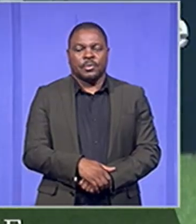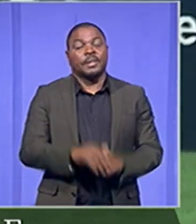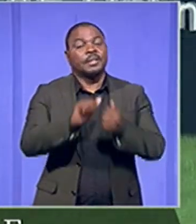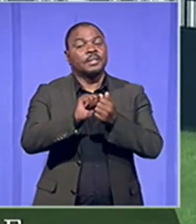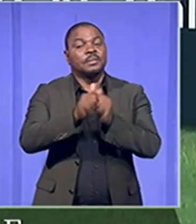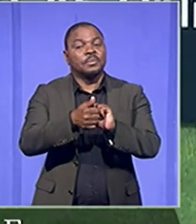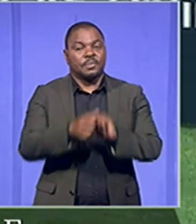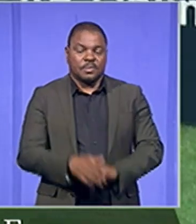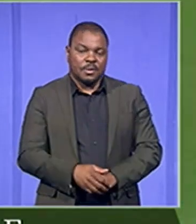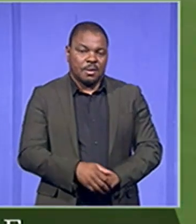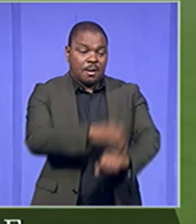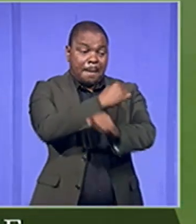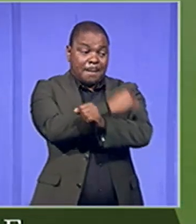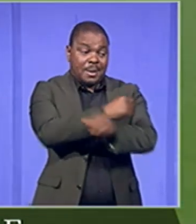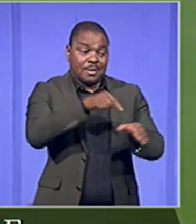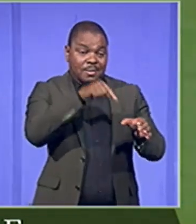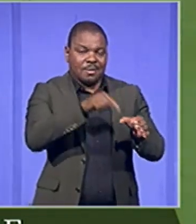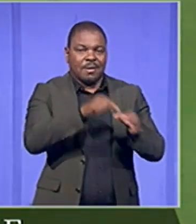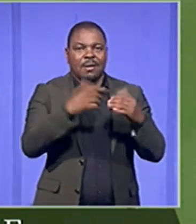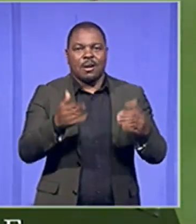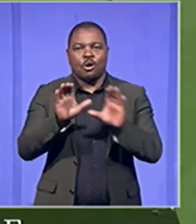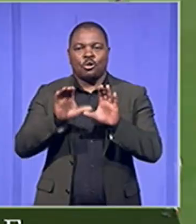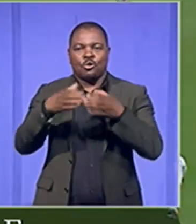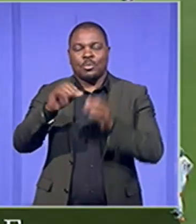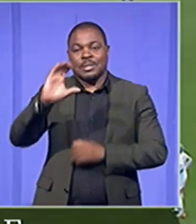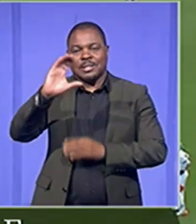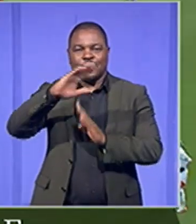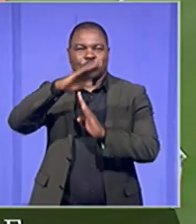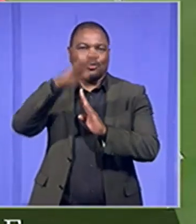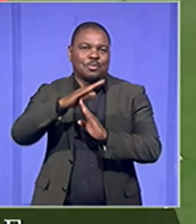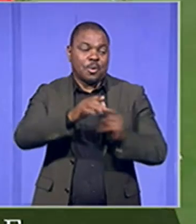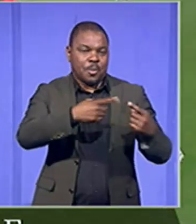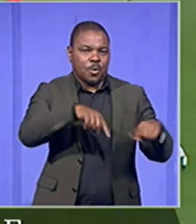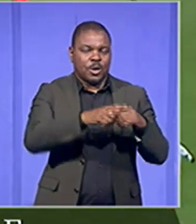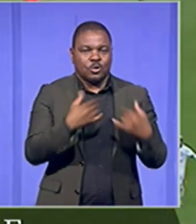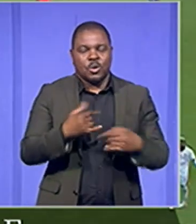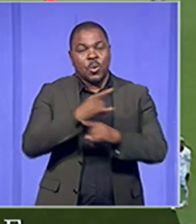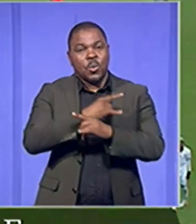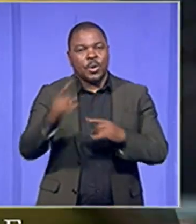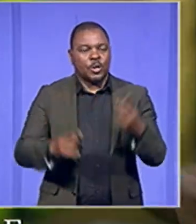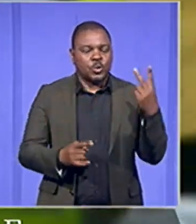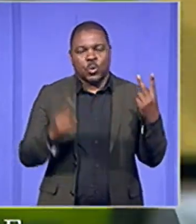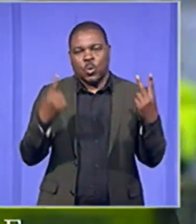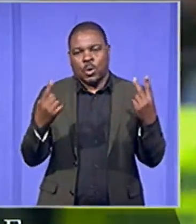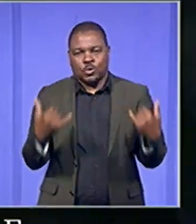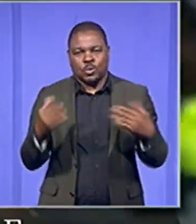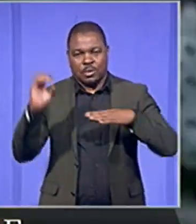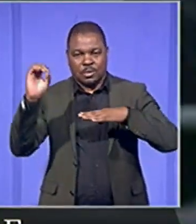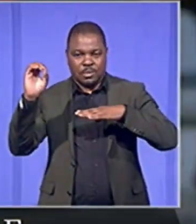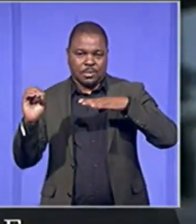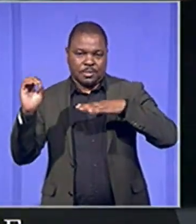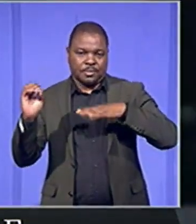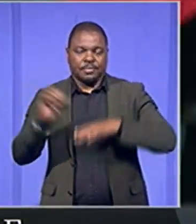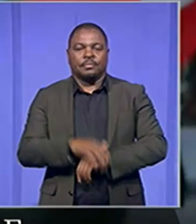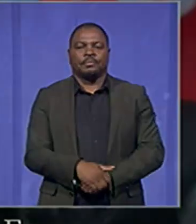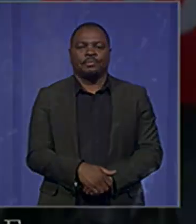Dipapading re fumana hore Orlando Pirates e tsorame maemong a pele ho Group C ka mora tlholo ya dintlha tse pedi ho ilongwe thapameng ena.